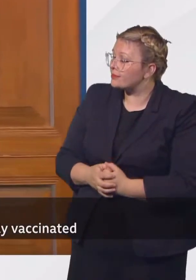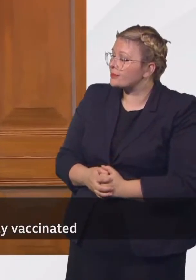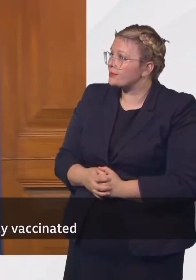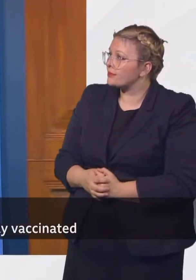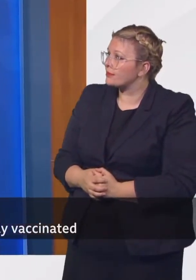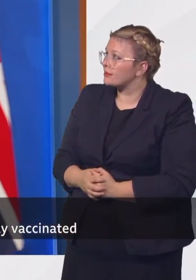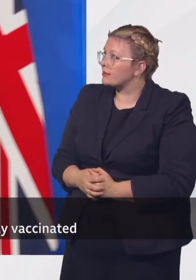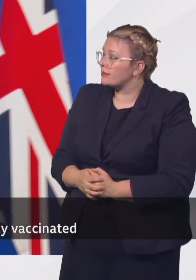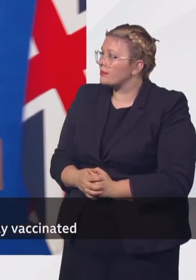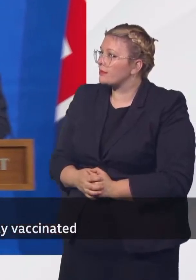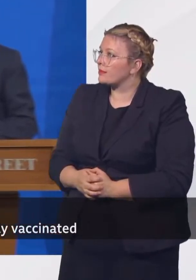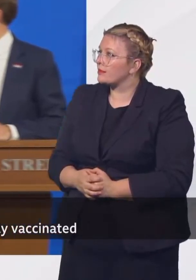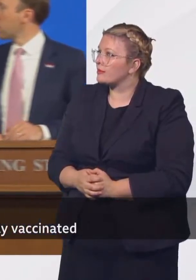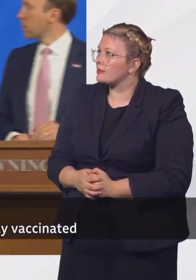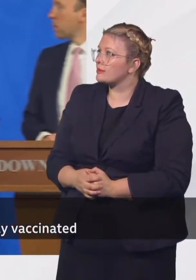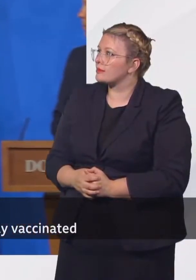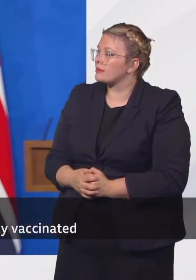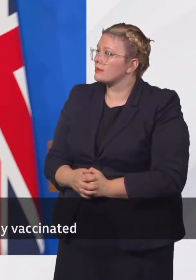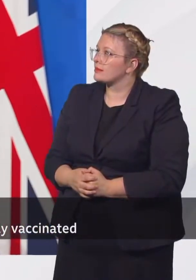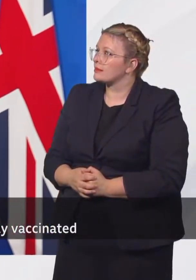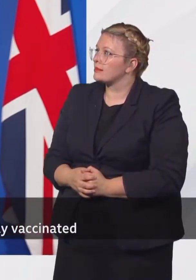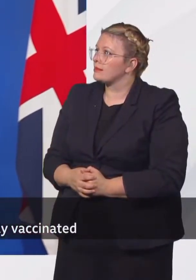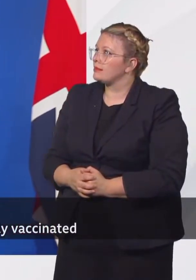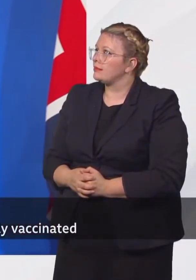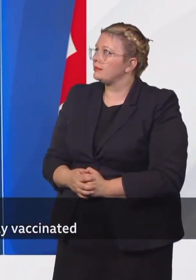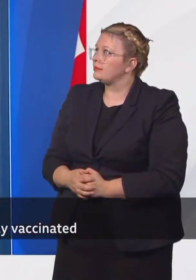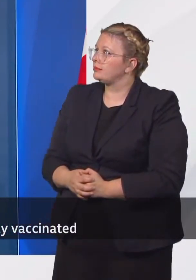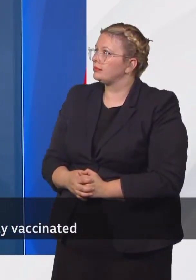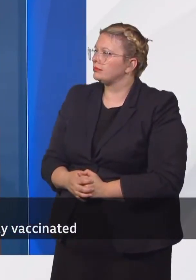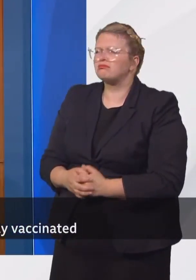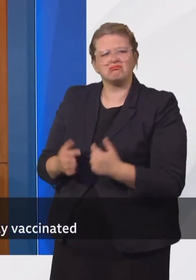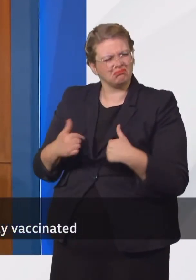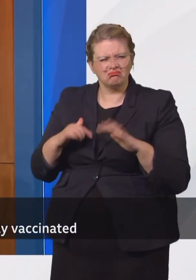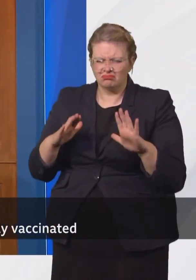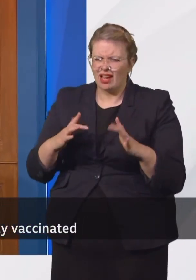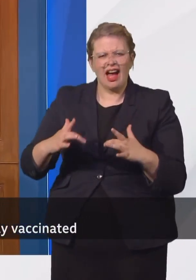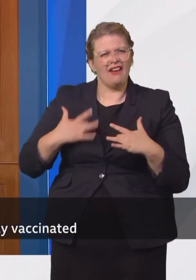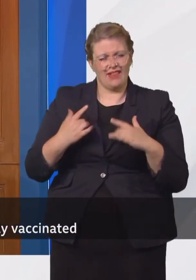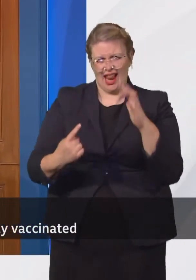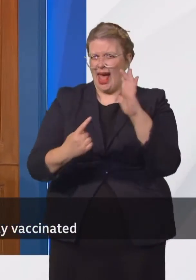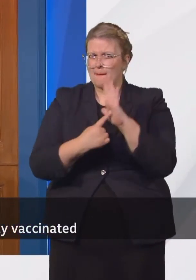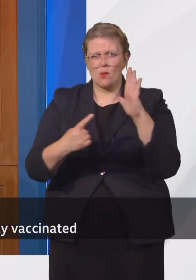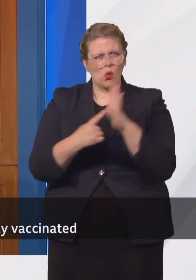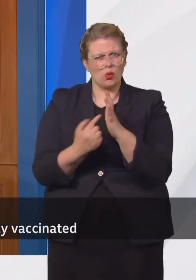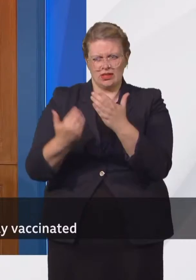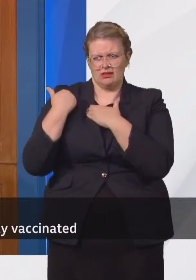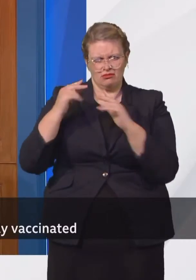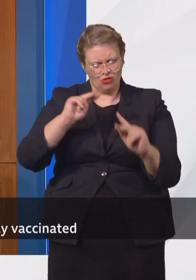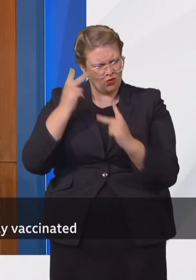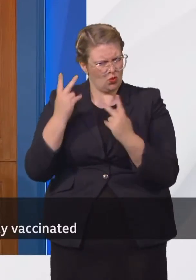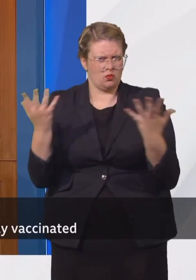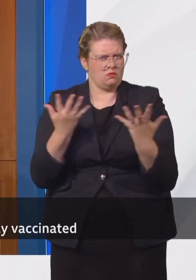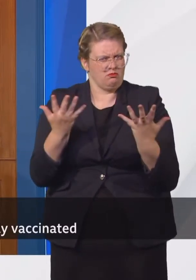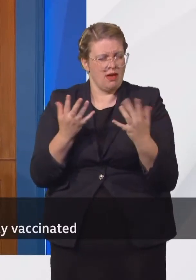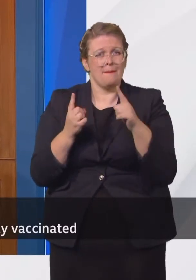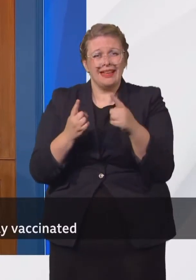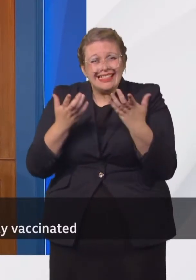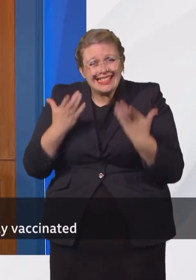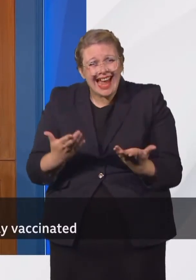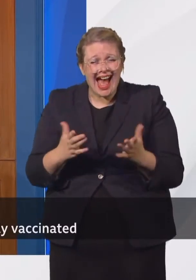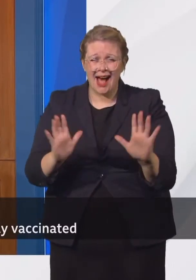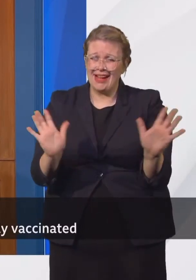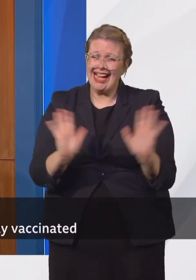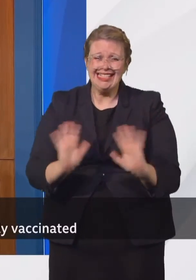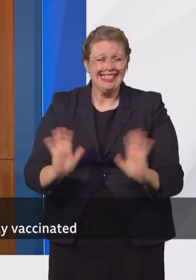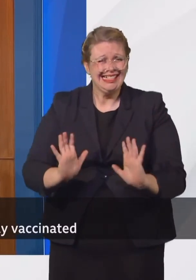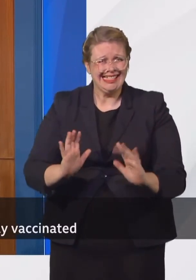So, look, my views on the inquiry are it's very important, but please not now. We are far too busy still